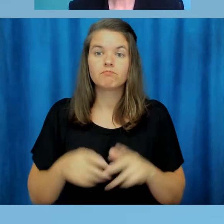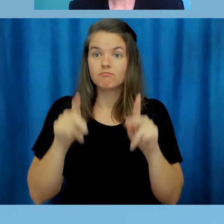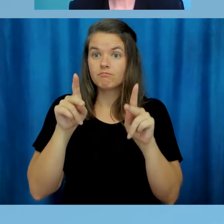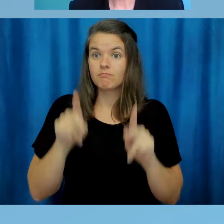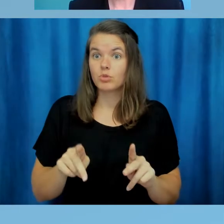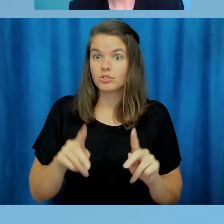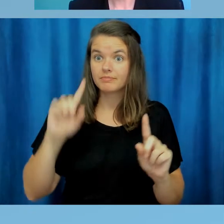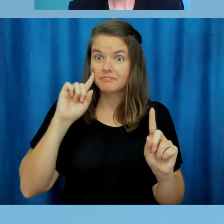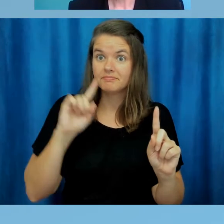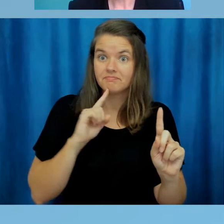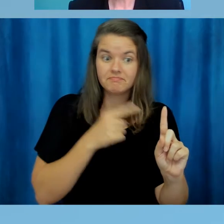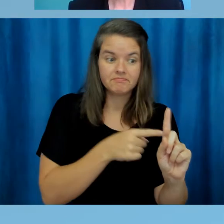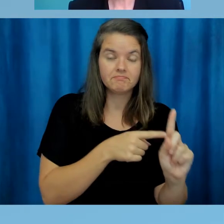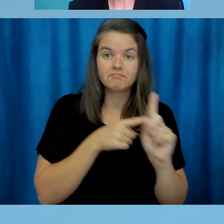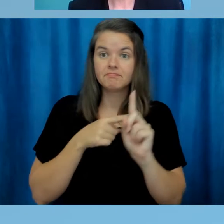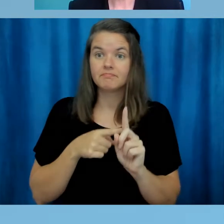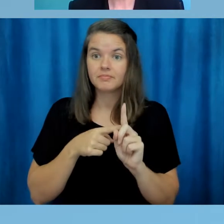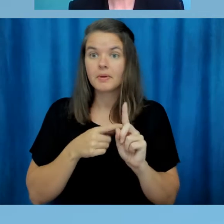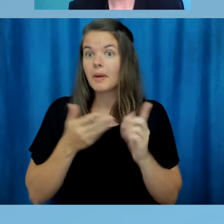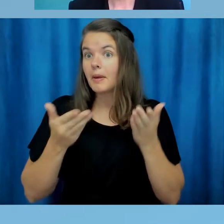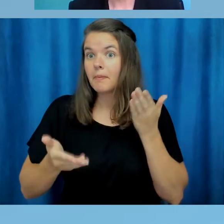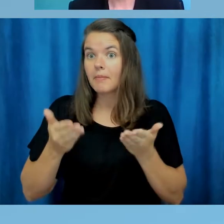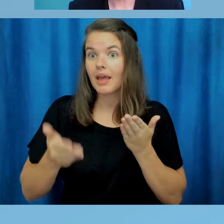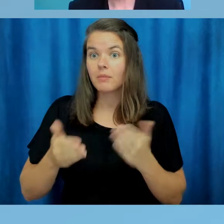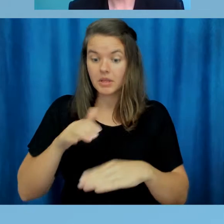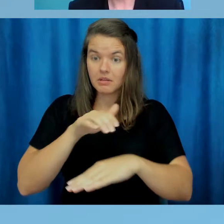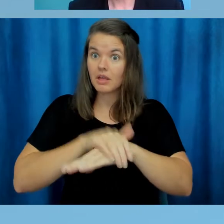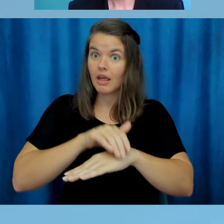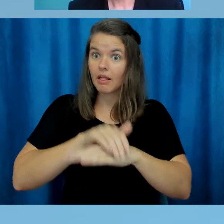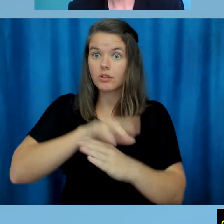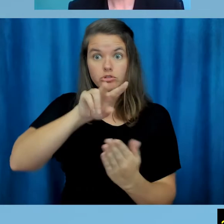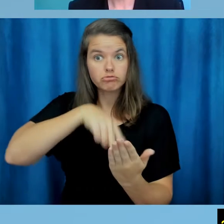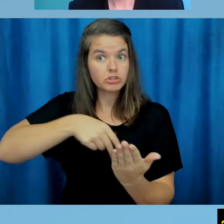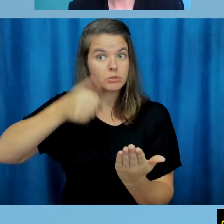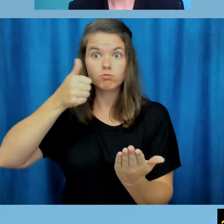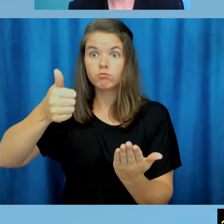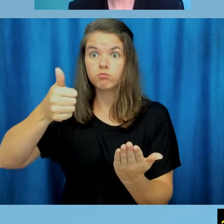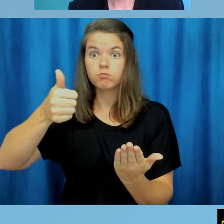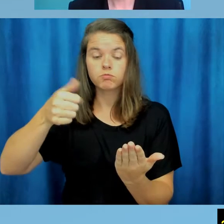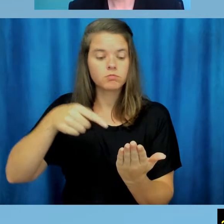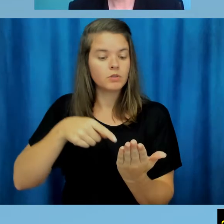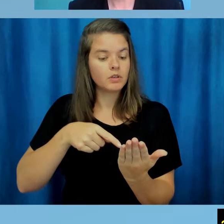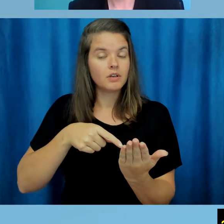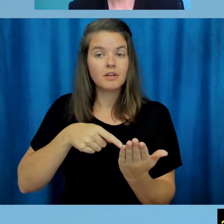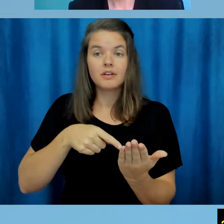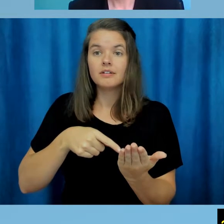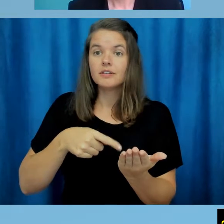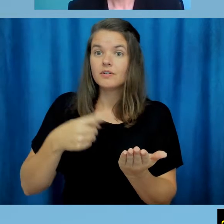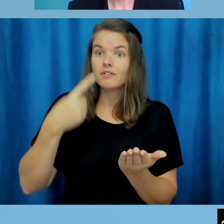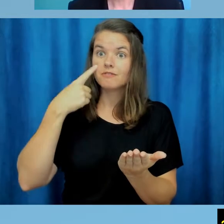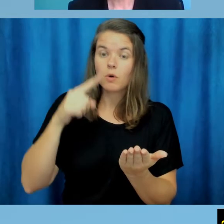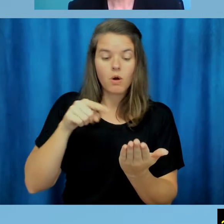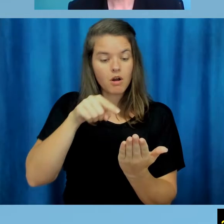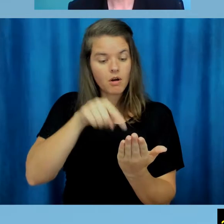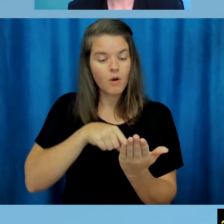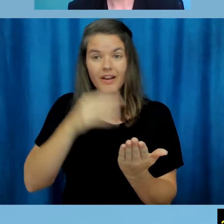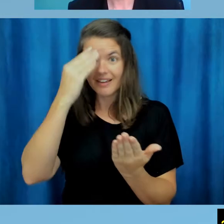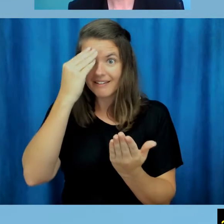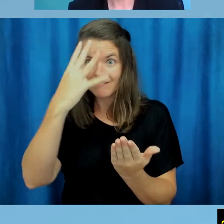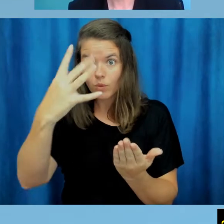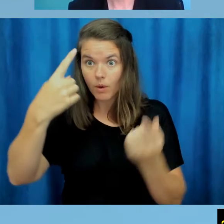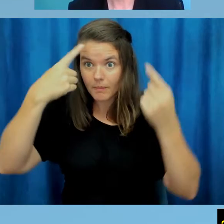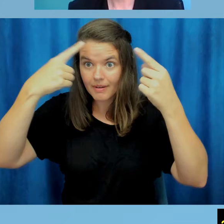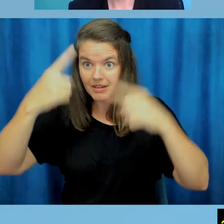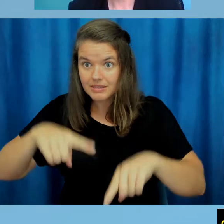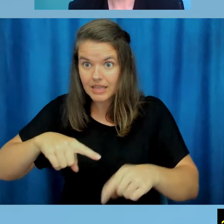a person who is deaf might be able to read English really well and would not need an interpreter to review